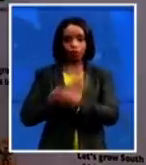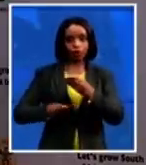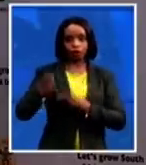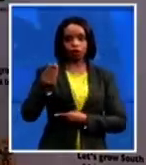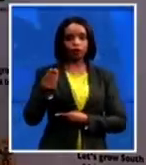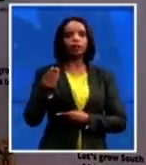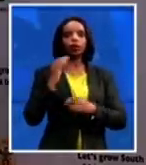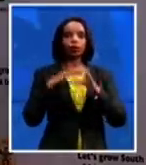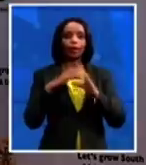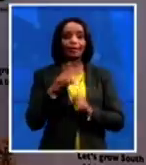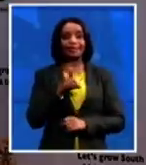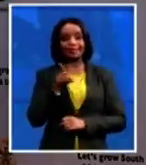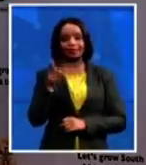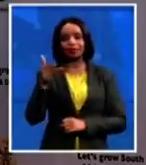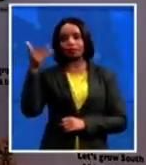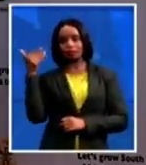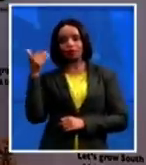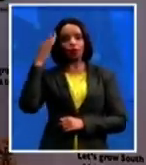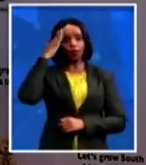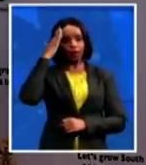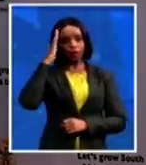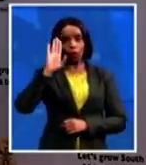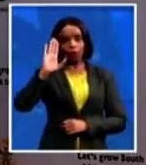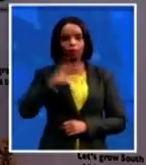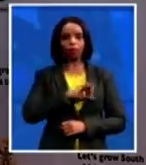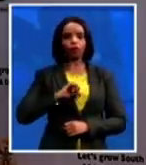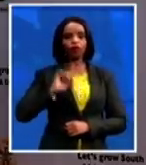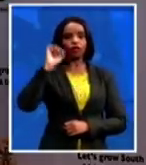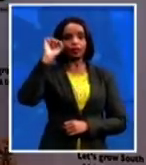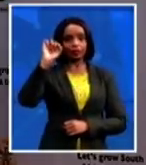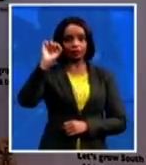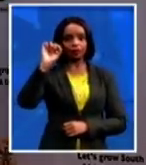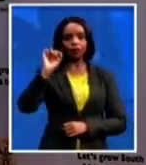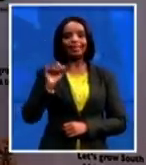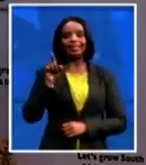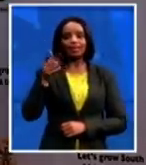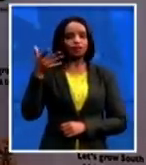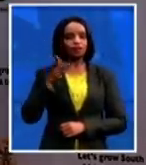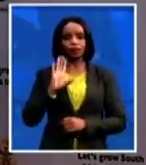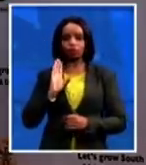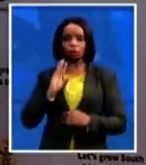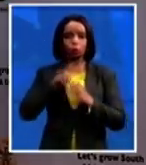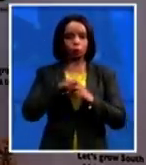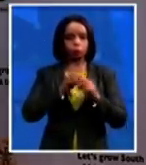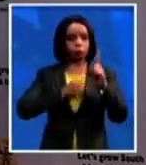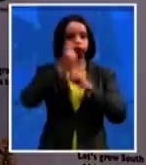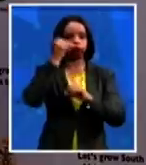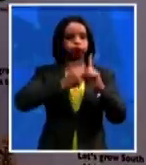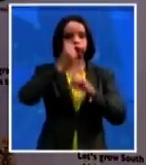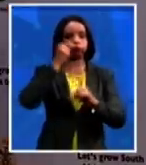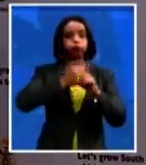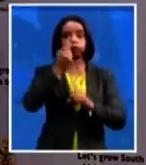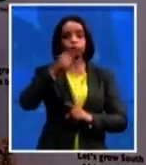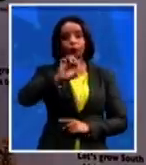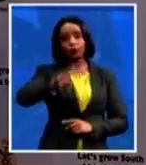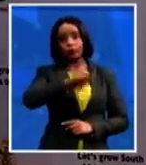and comrades, dedicated his life to the struggle for democracy and freedom and worked steadfastly to build a better South Africa